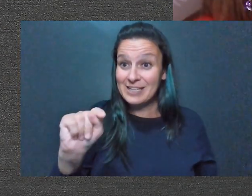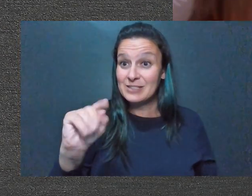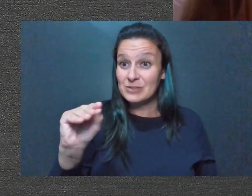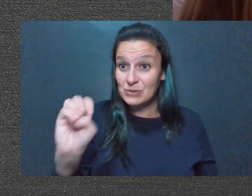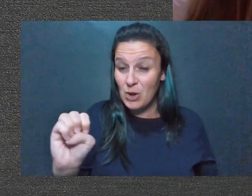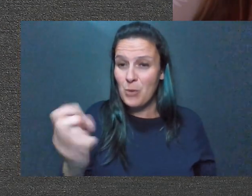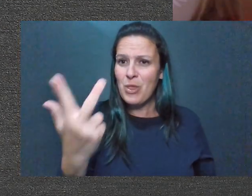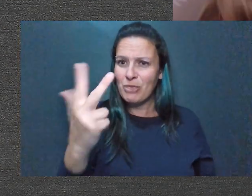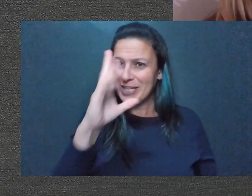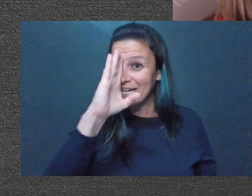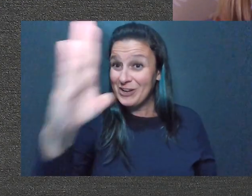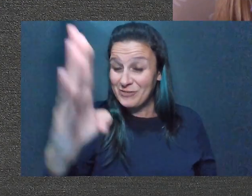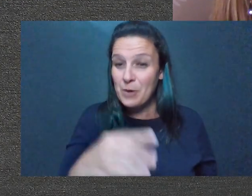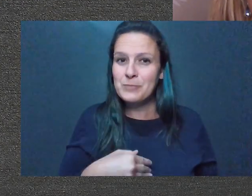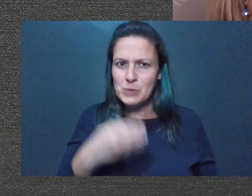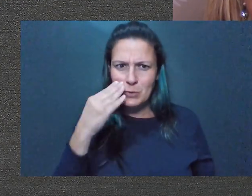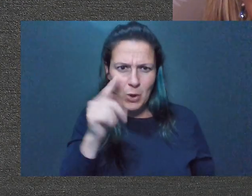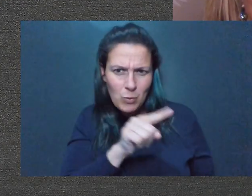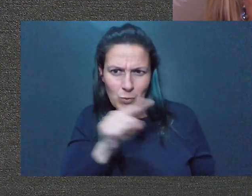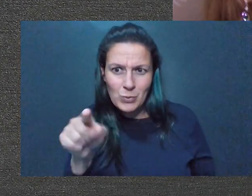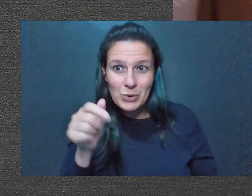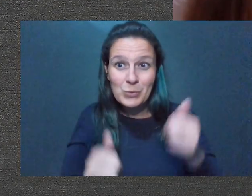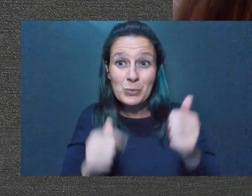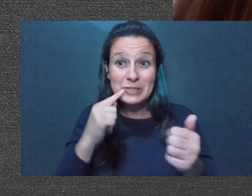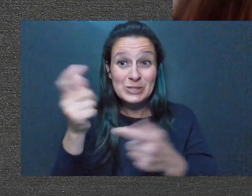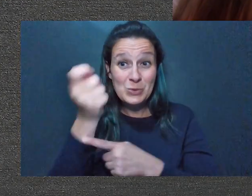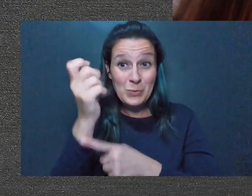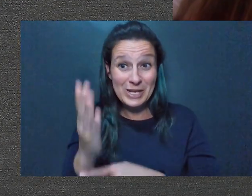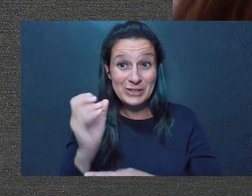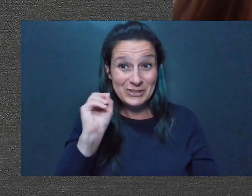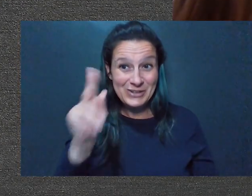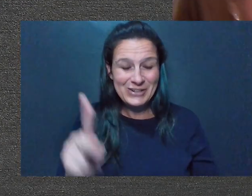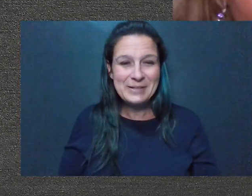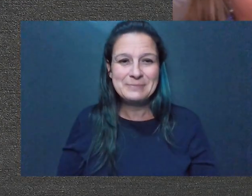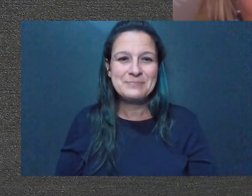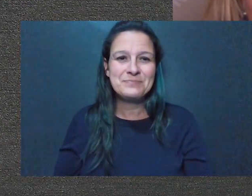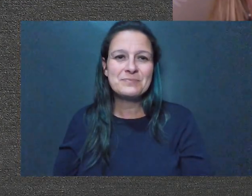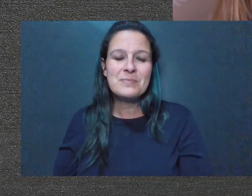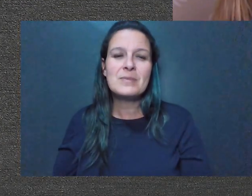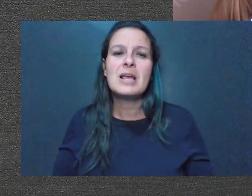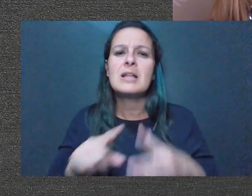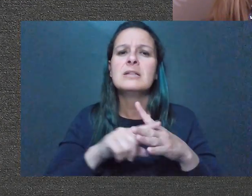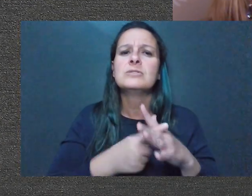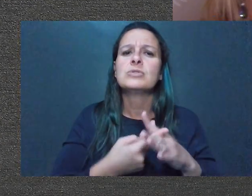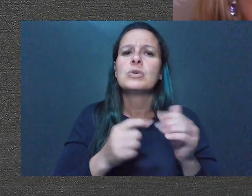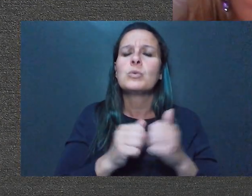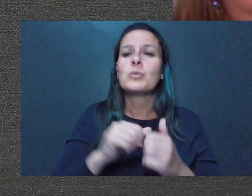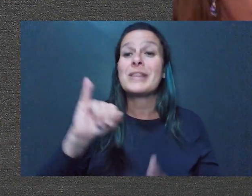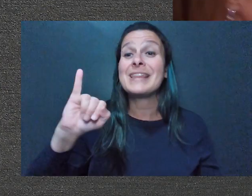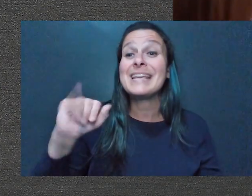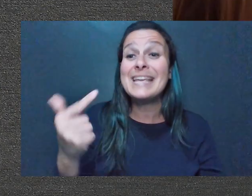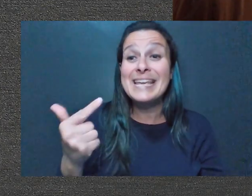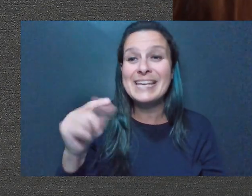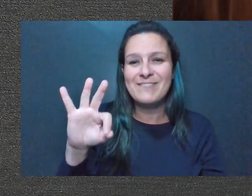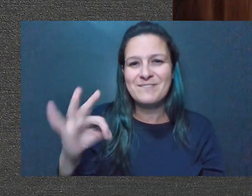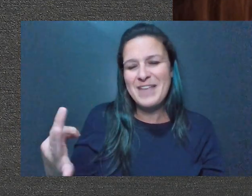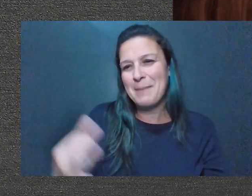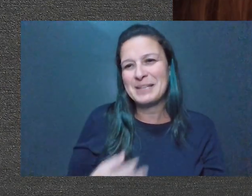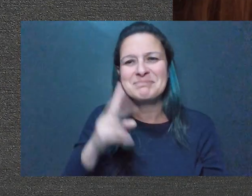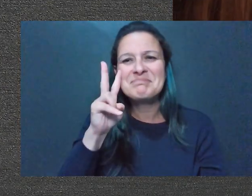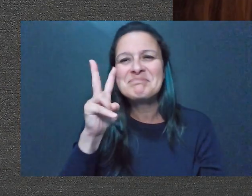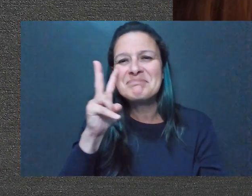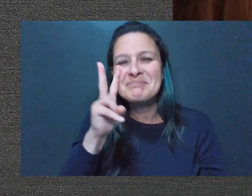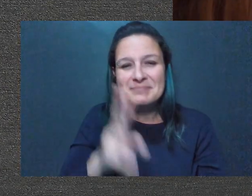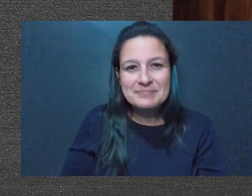we know which of these 2 cards is the winner. Okay? Let's start with the ig family, just for the fun. Let's see